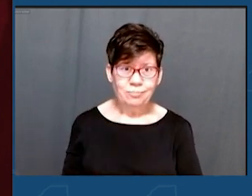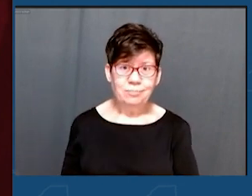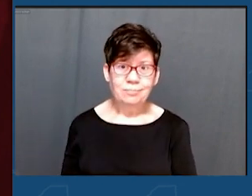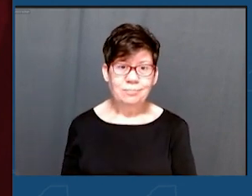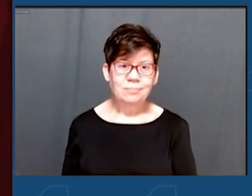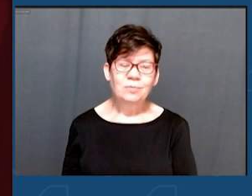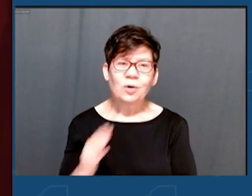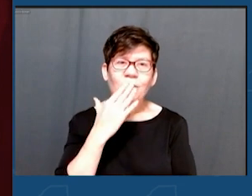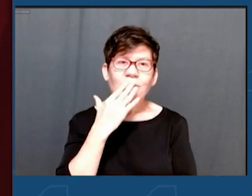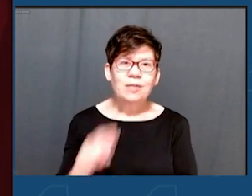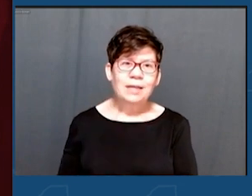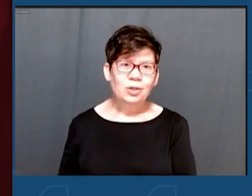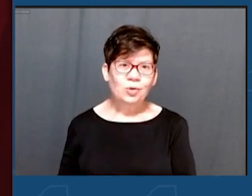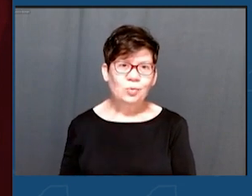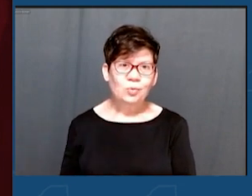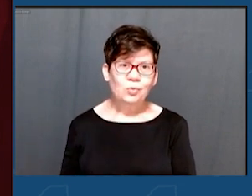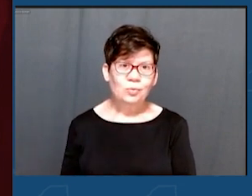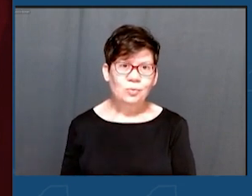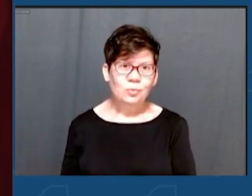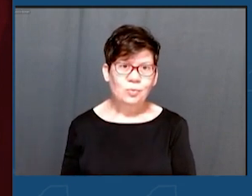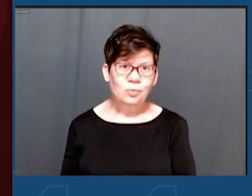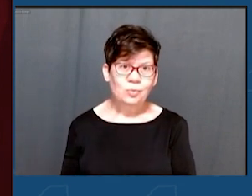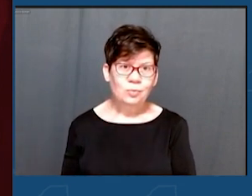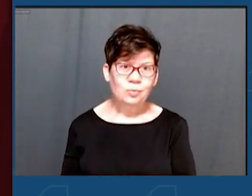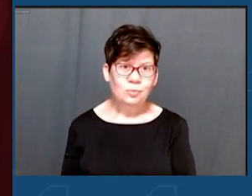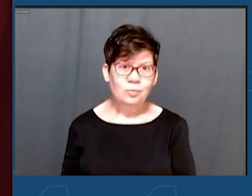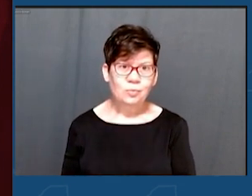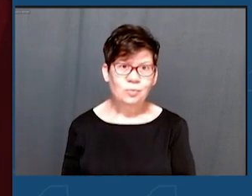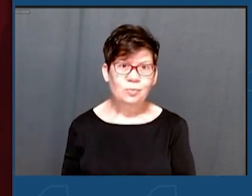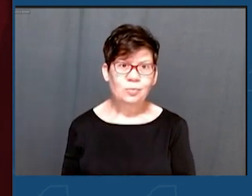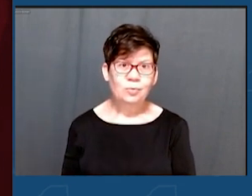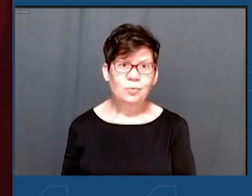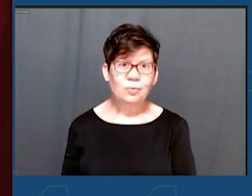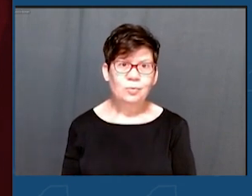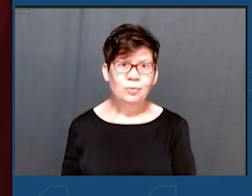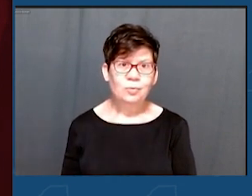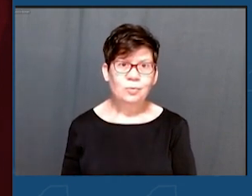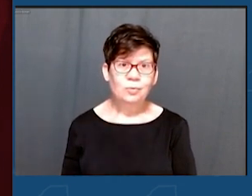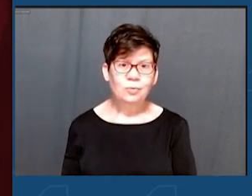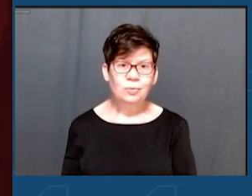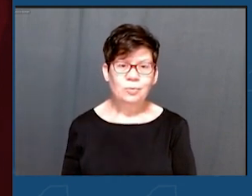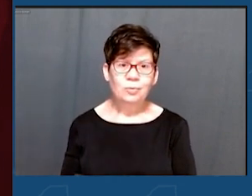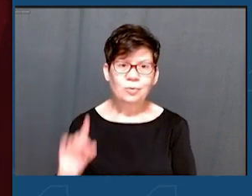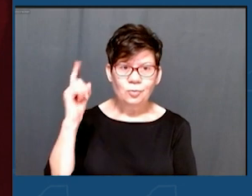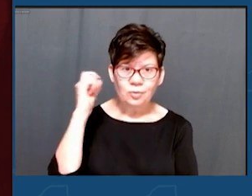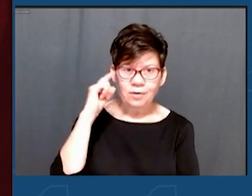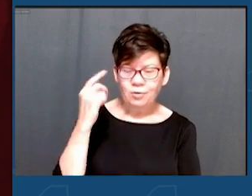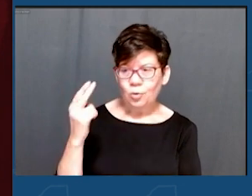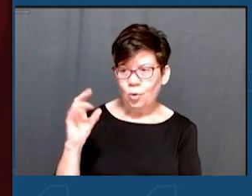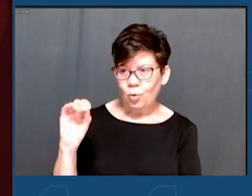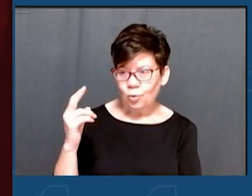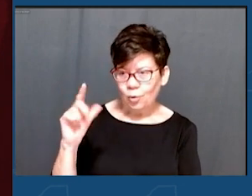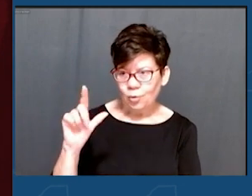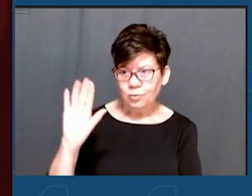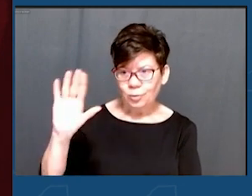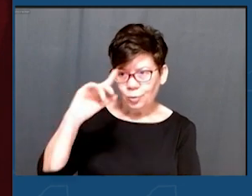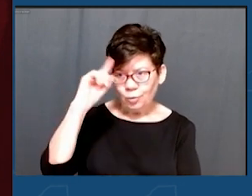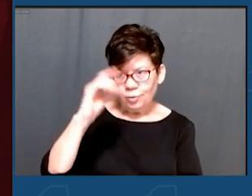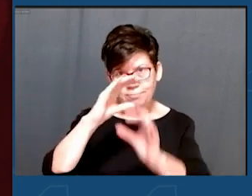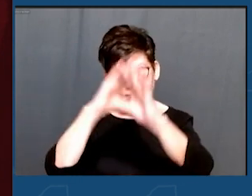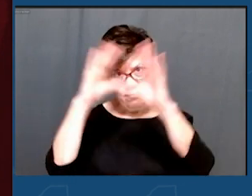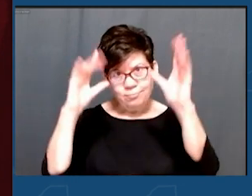for individuals and for families and doing more for our community than I think they often get credit for. And I want to thank Chiquita for her leadership